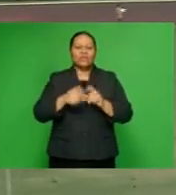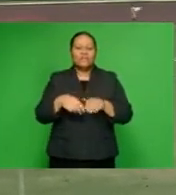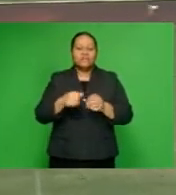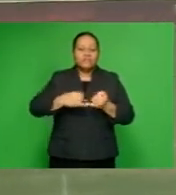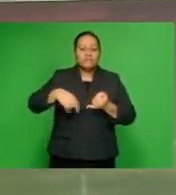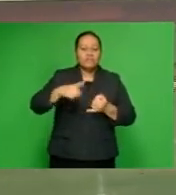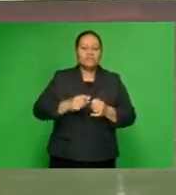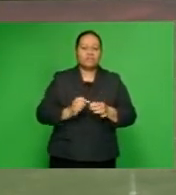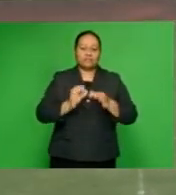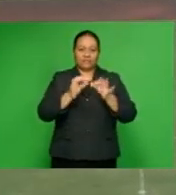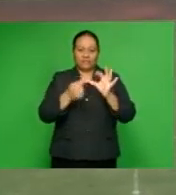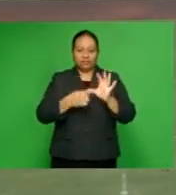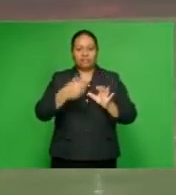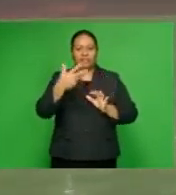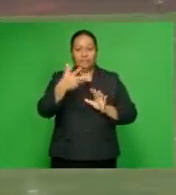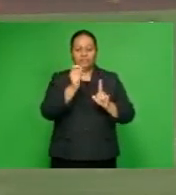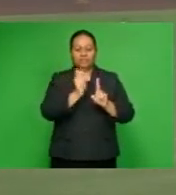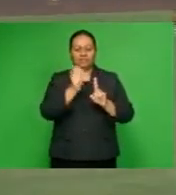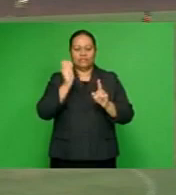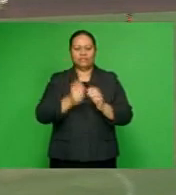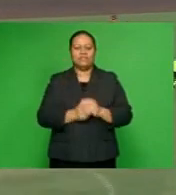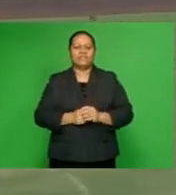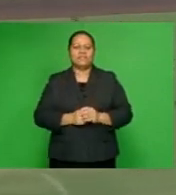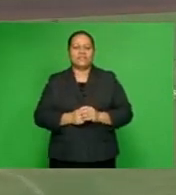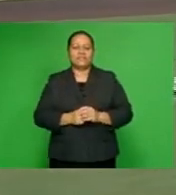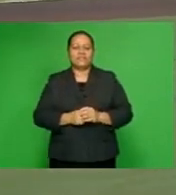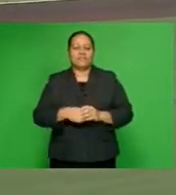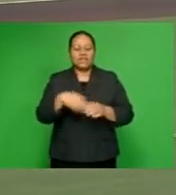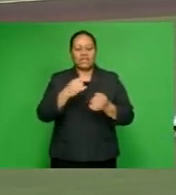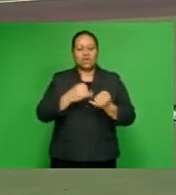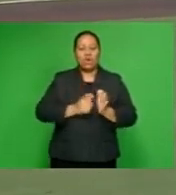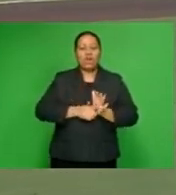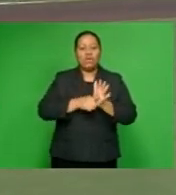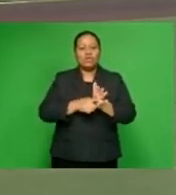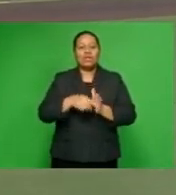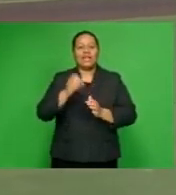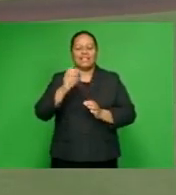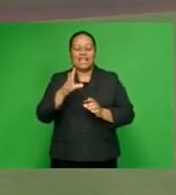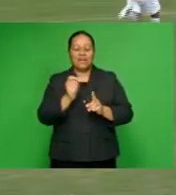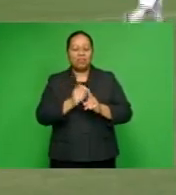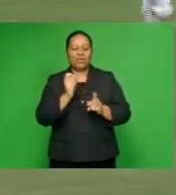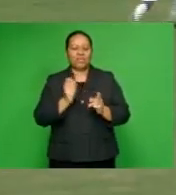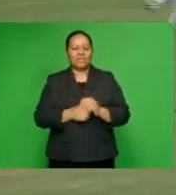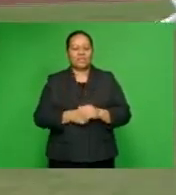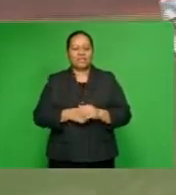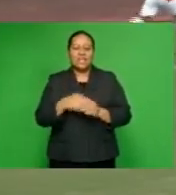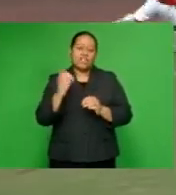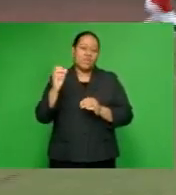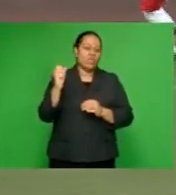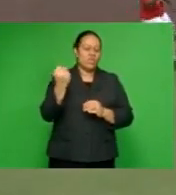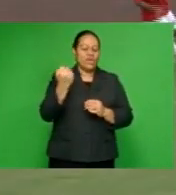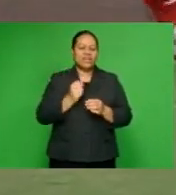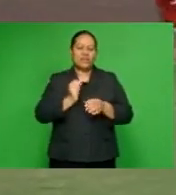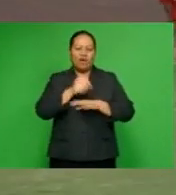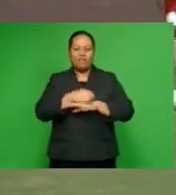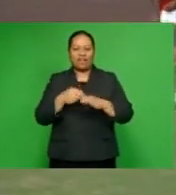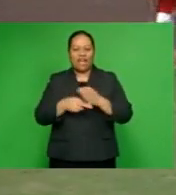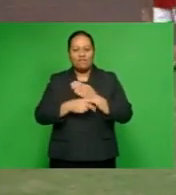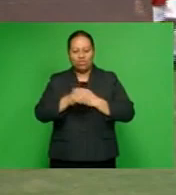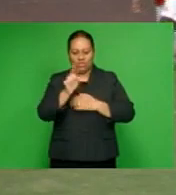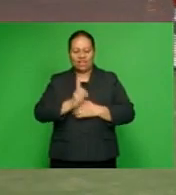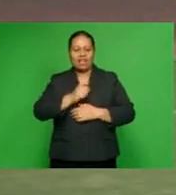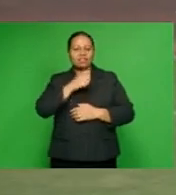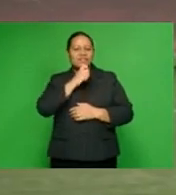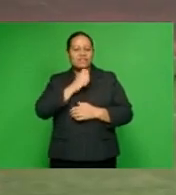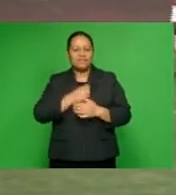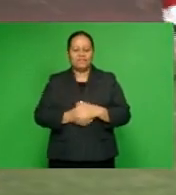at third place with 9 points, while Lautoka claims the second spot with 10 points after their 2-1 win over Navua this afternoon.